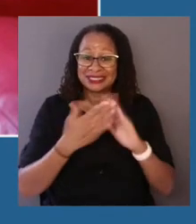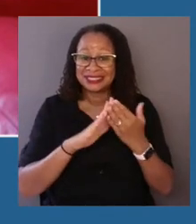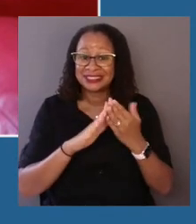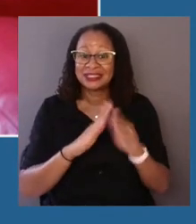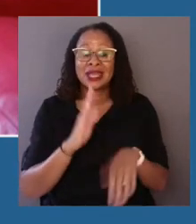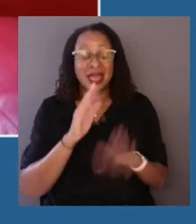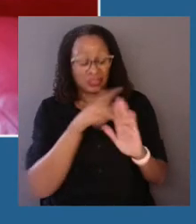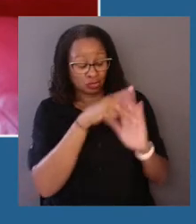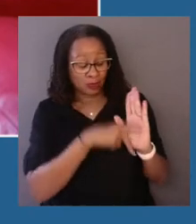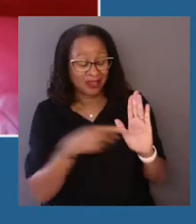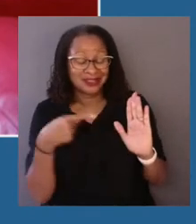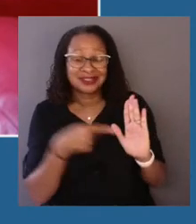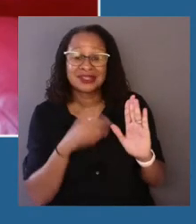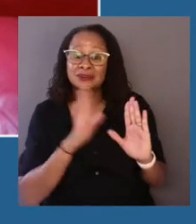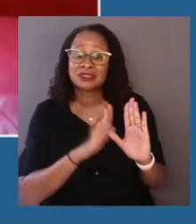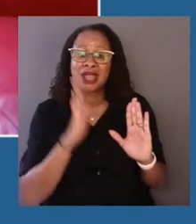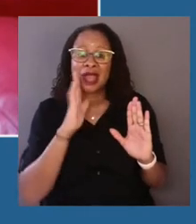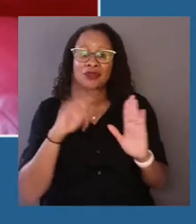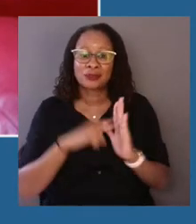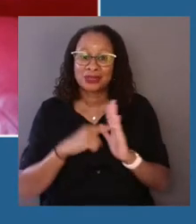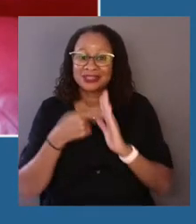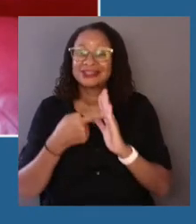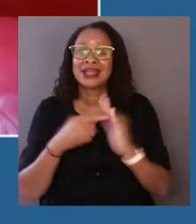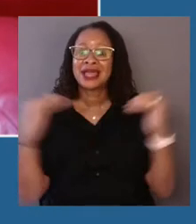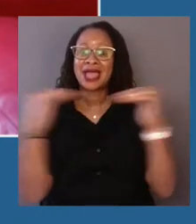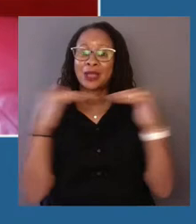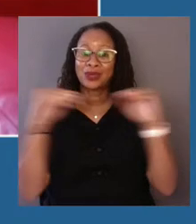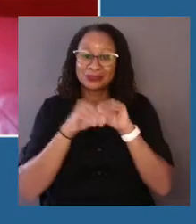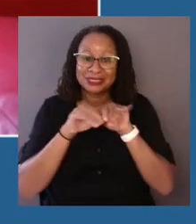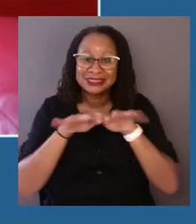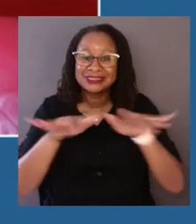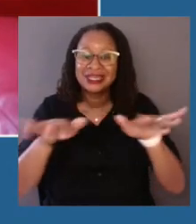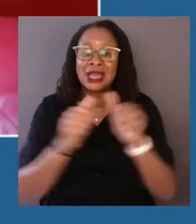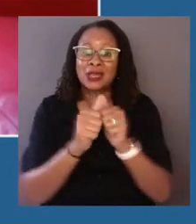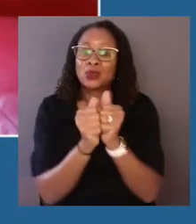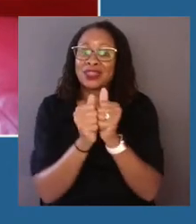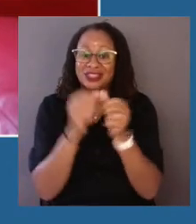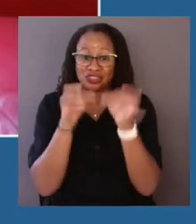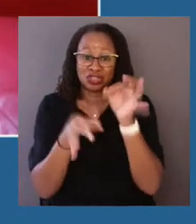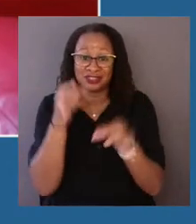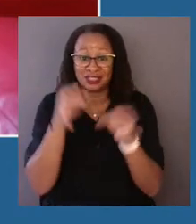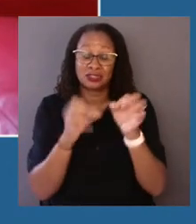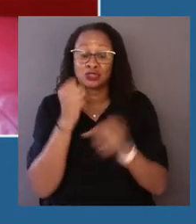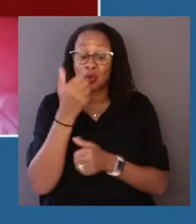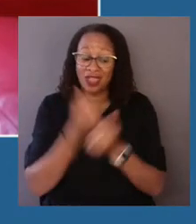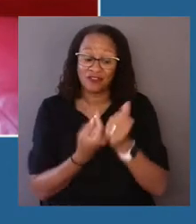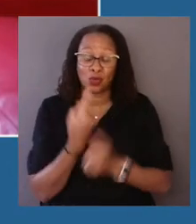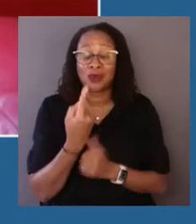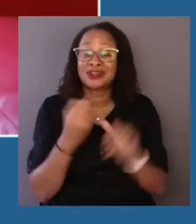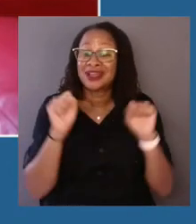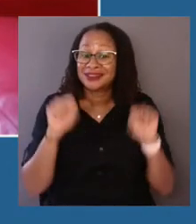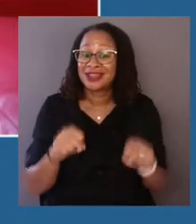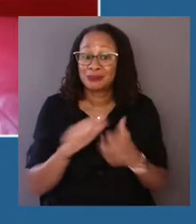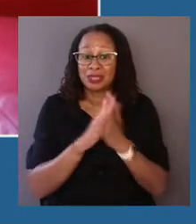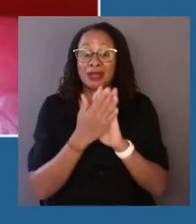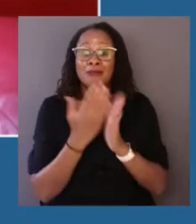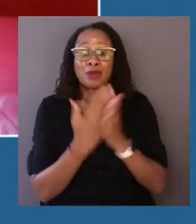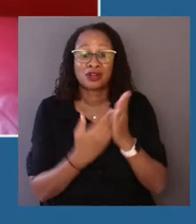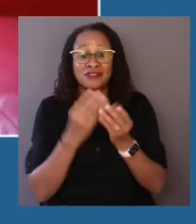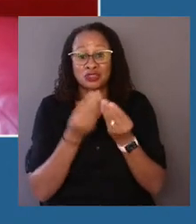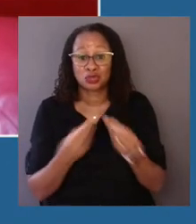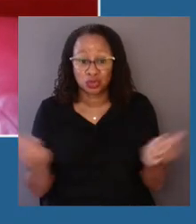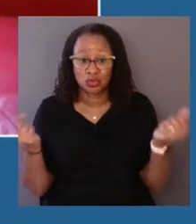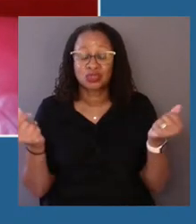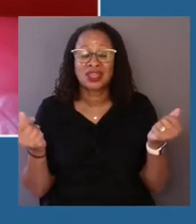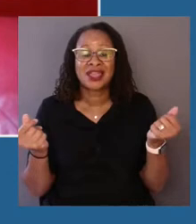be implemented equitably and with justice, so that everybody is part of that solution and